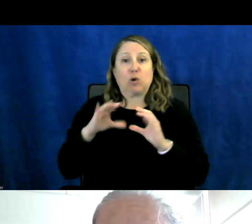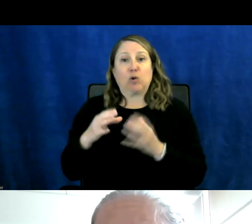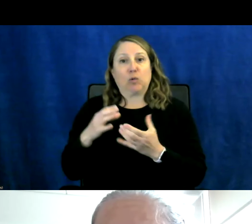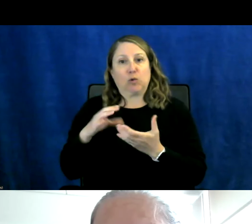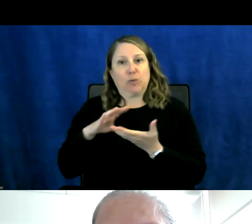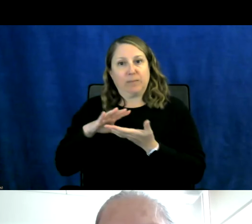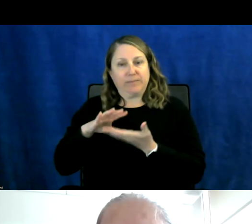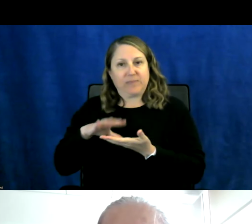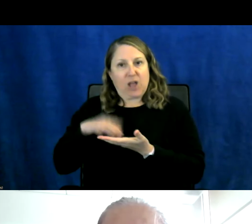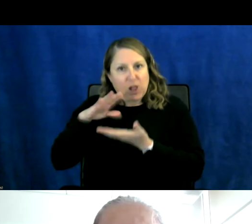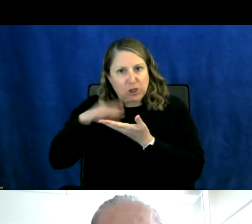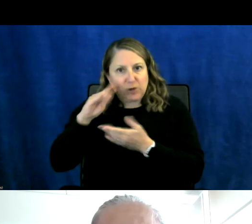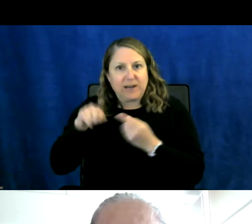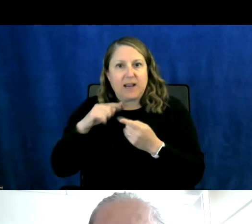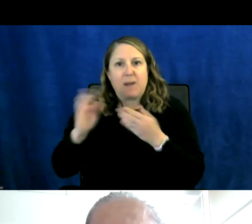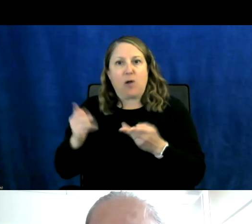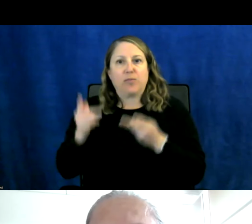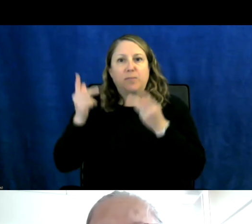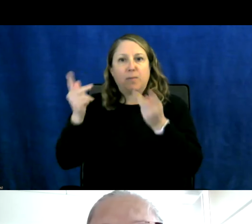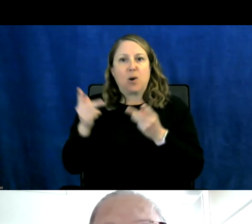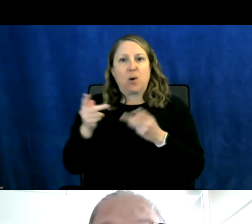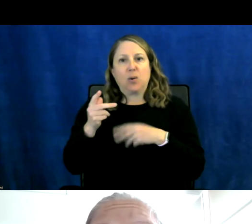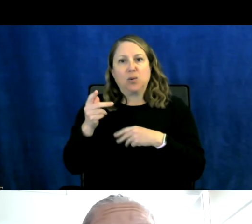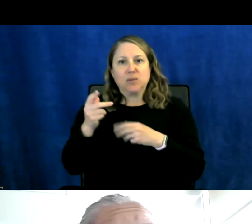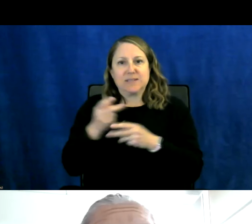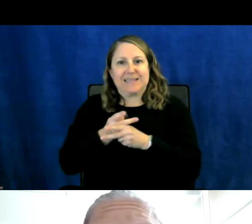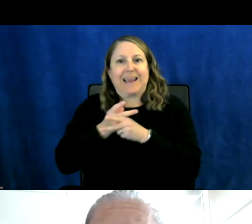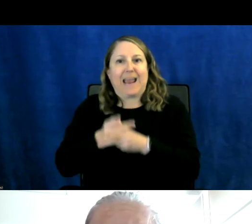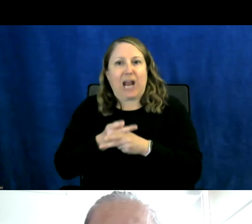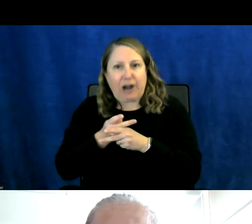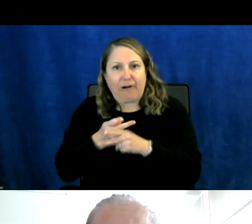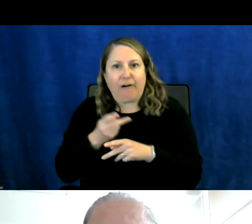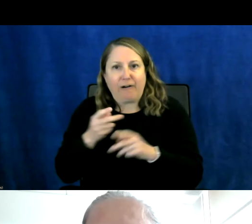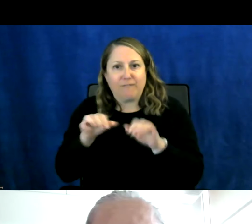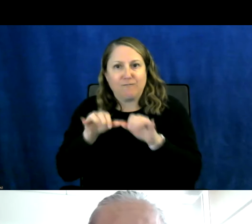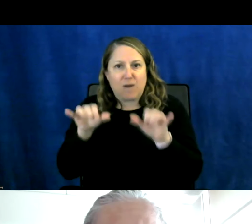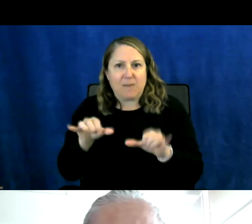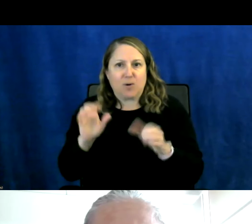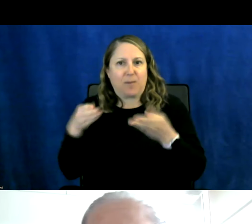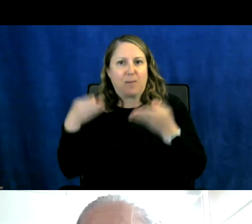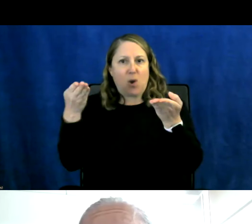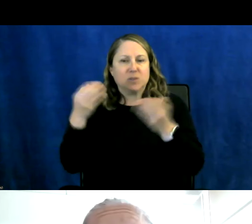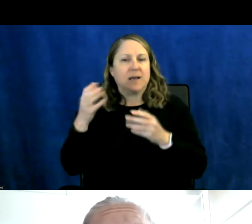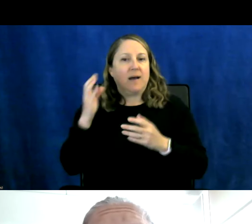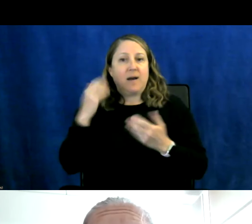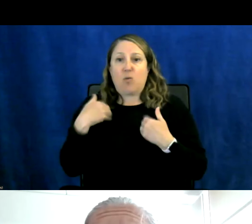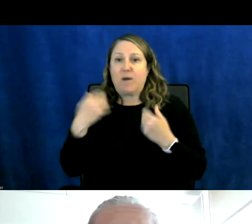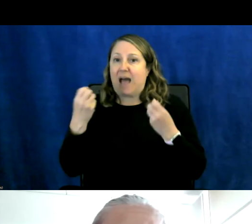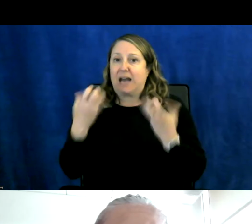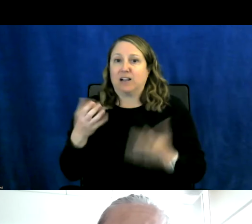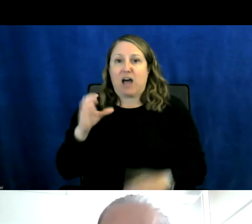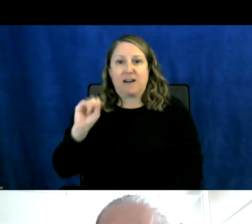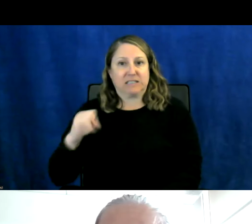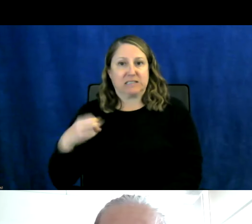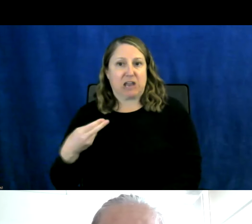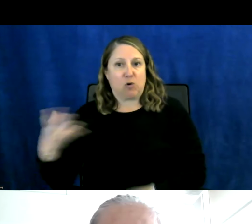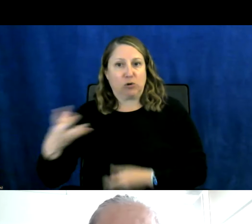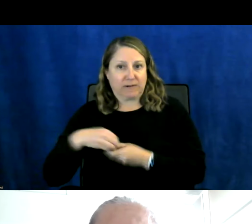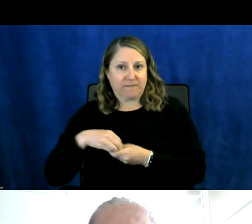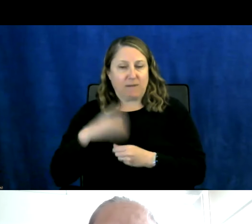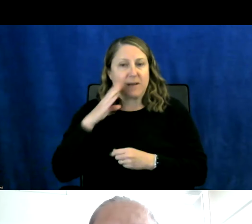proposed care court framework this afternoon. We know that there's been a lot of stakeholder engagement, and I know from the secretary, he's